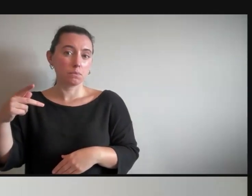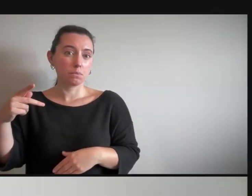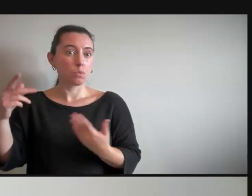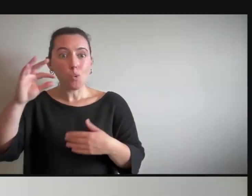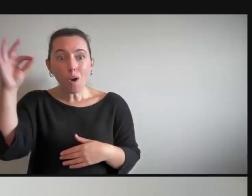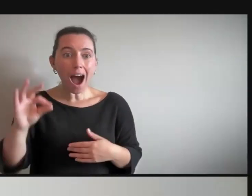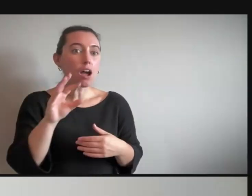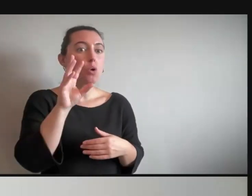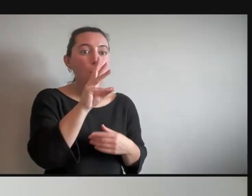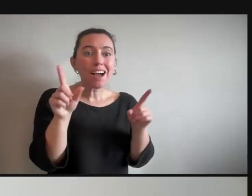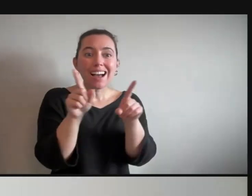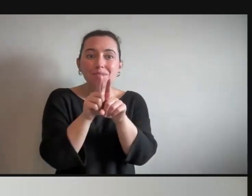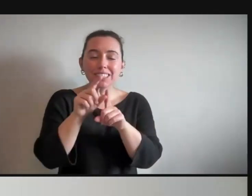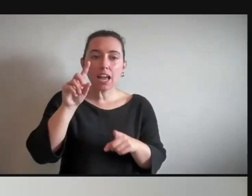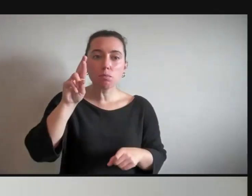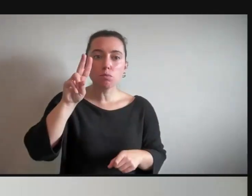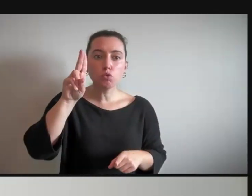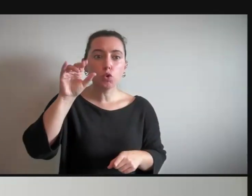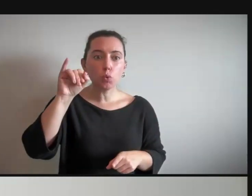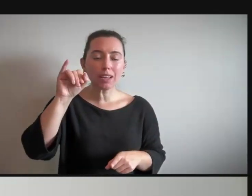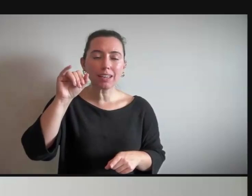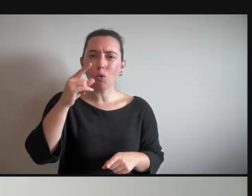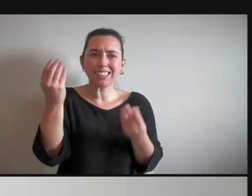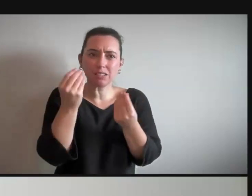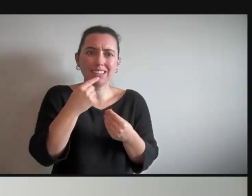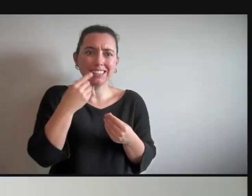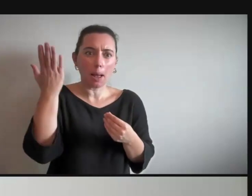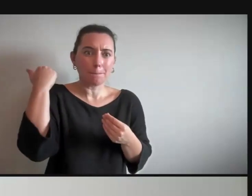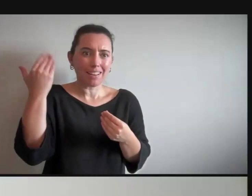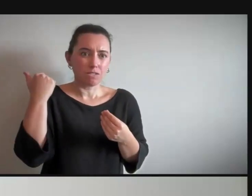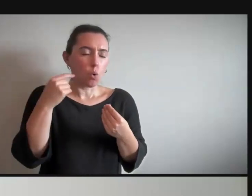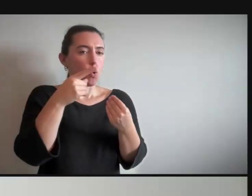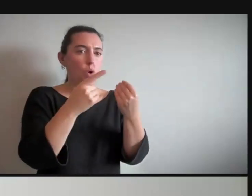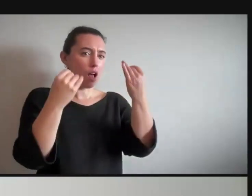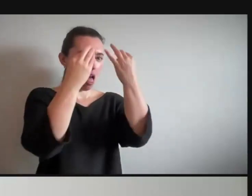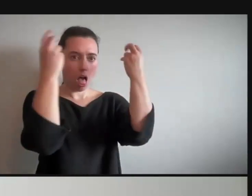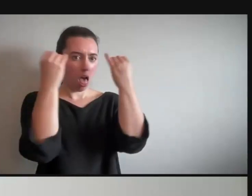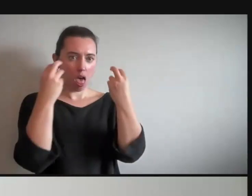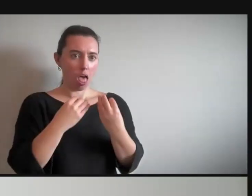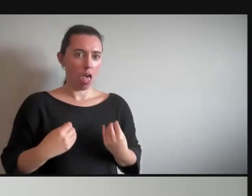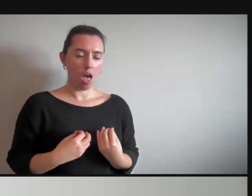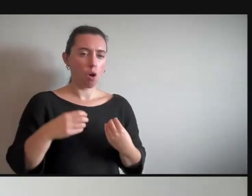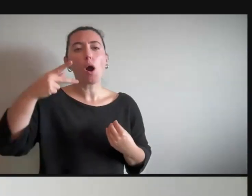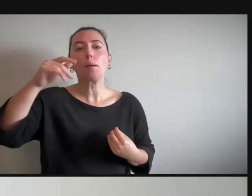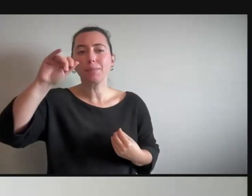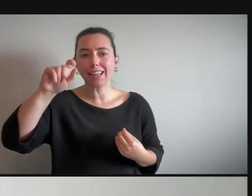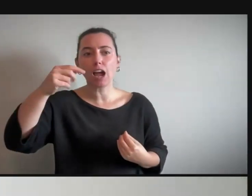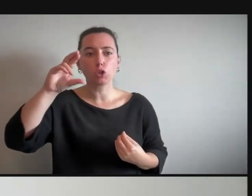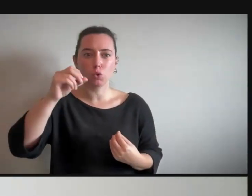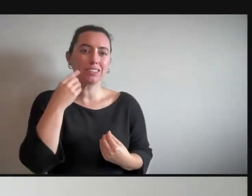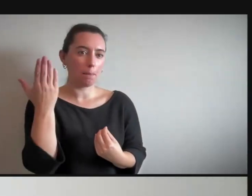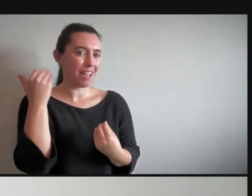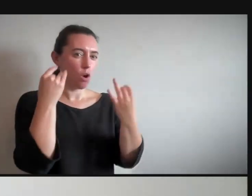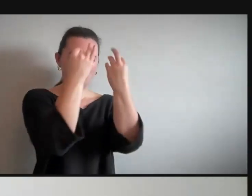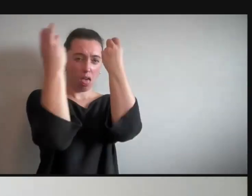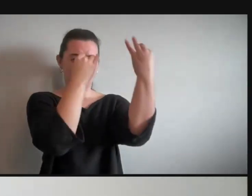content on webs. And as for usually apps, they have their core functionality. Usually they are lighter in terms of content, more focused on the task that you want